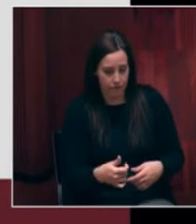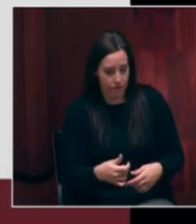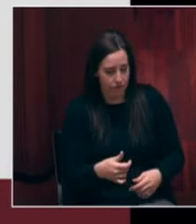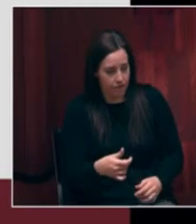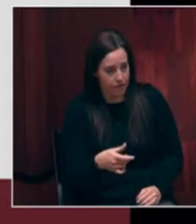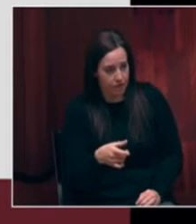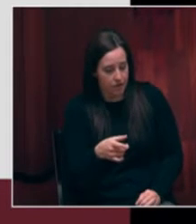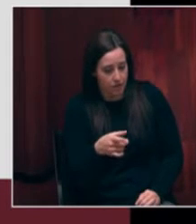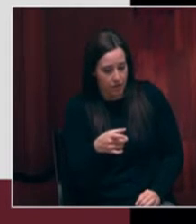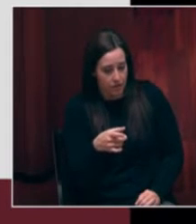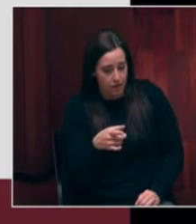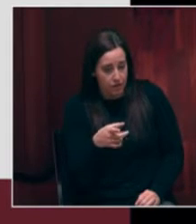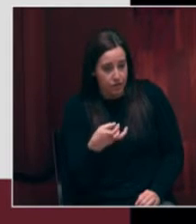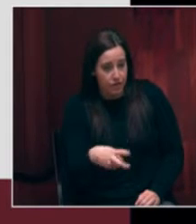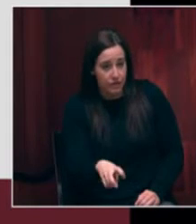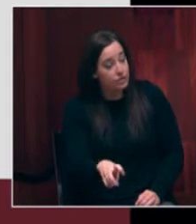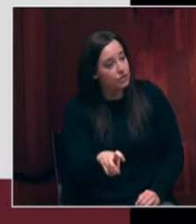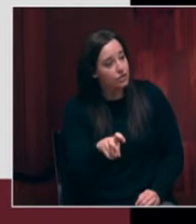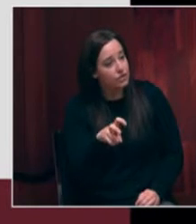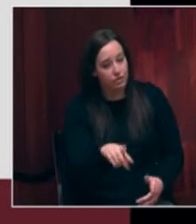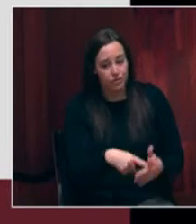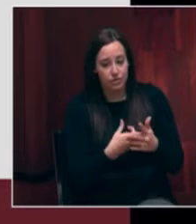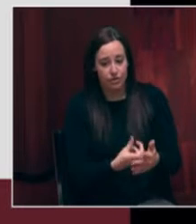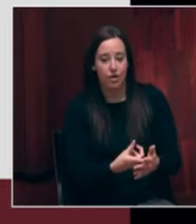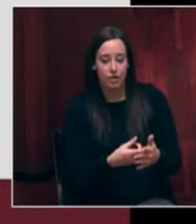transfers. So transfers are starting